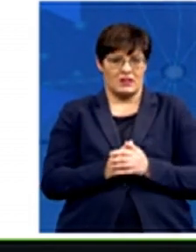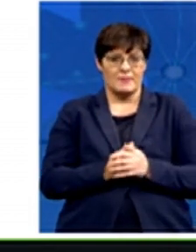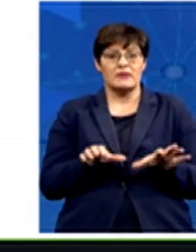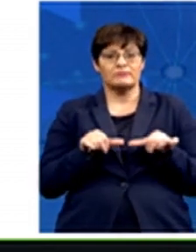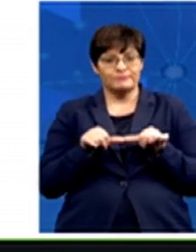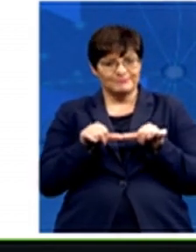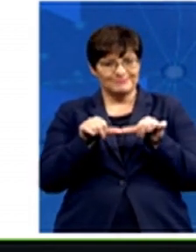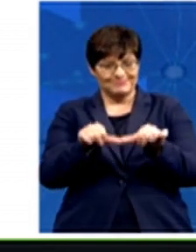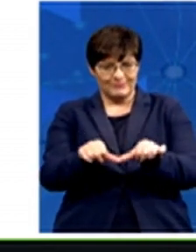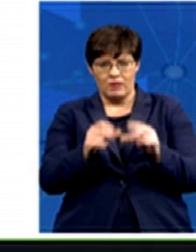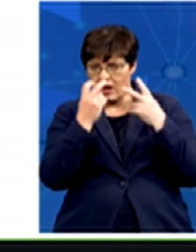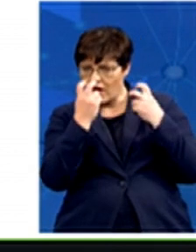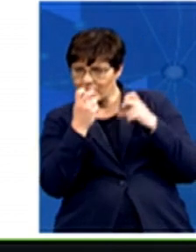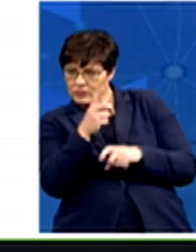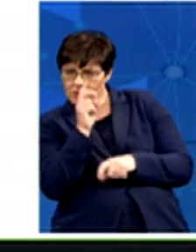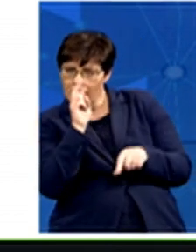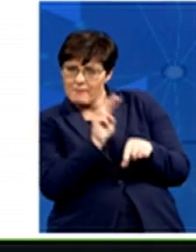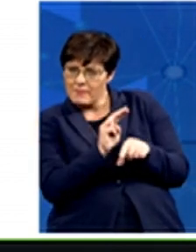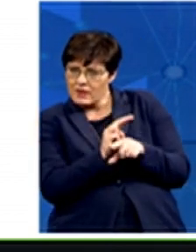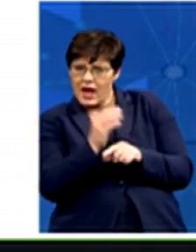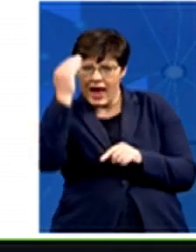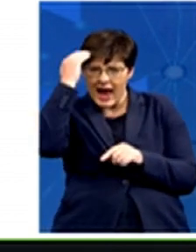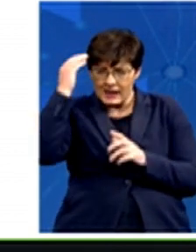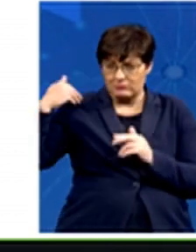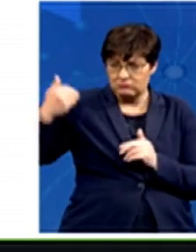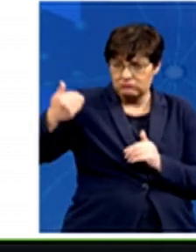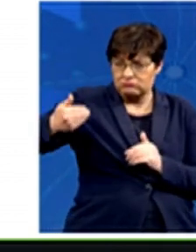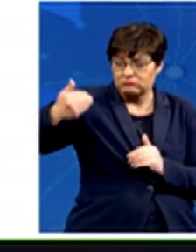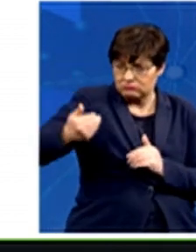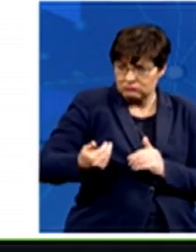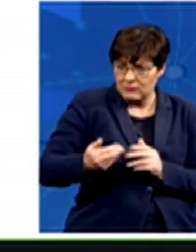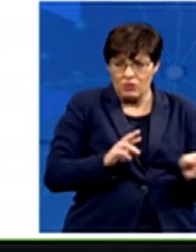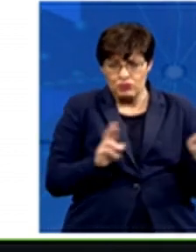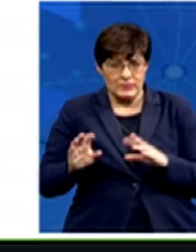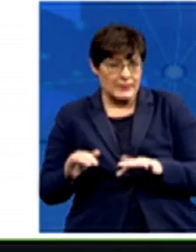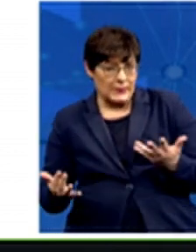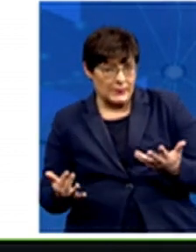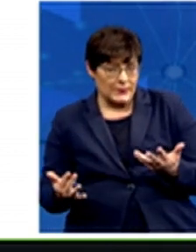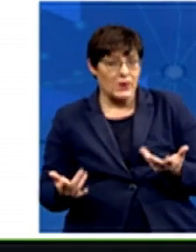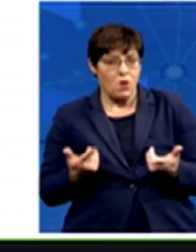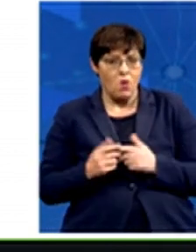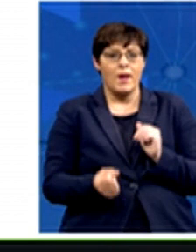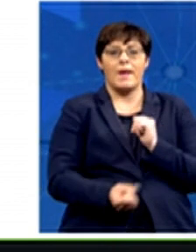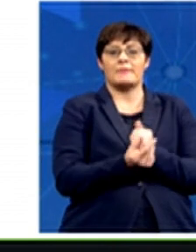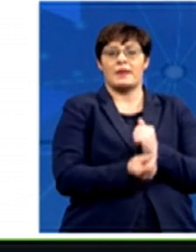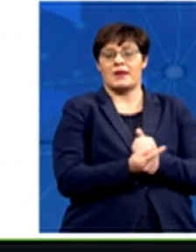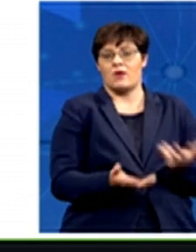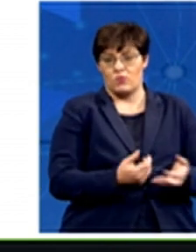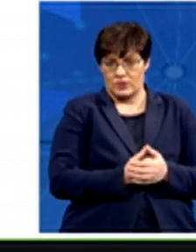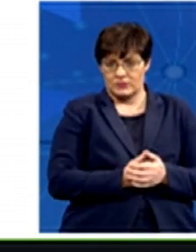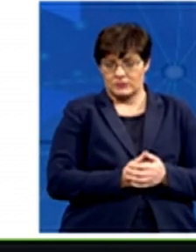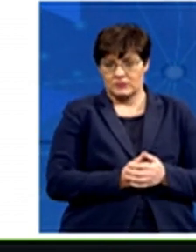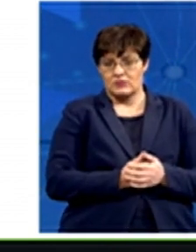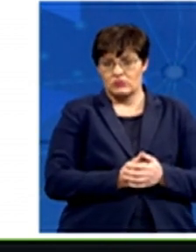the occurrence of this headache adverse drug reaction or adverse event, and then you find that with time, that